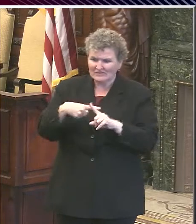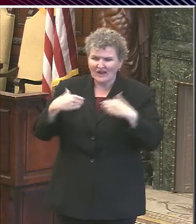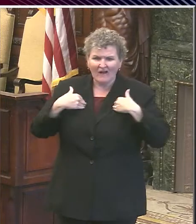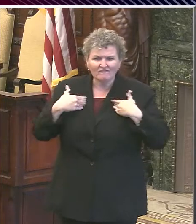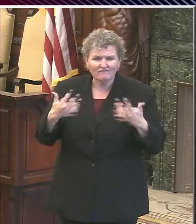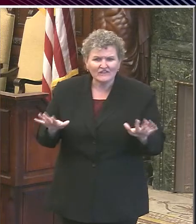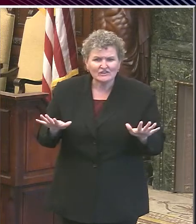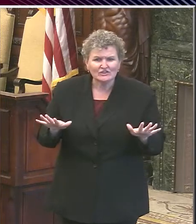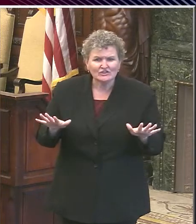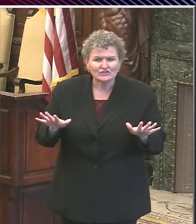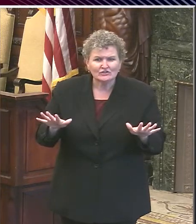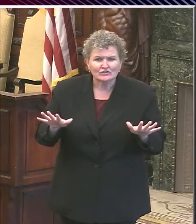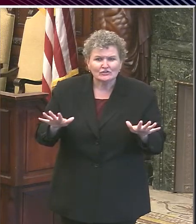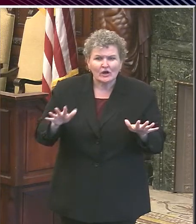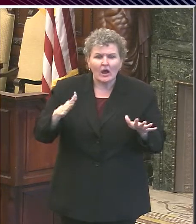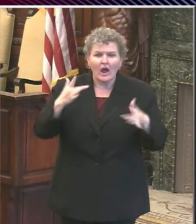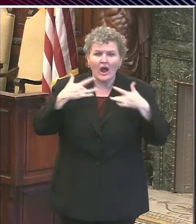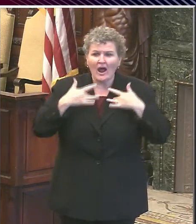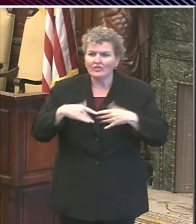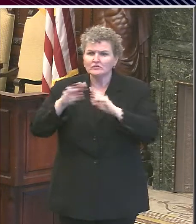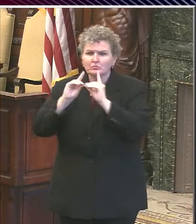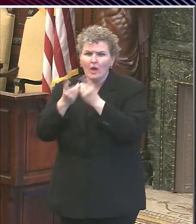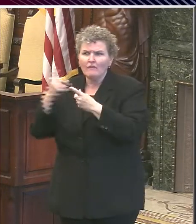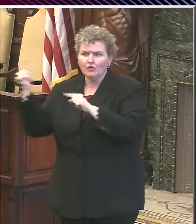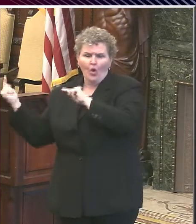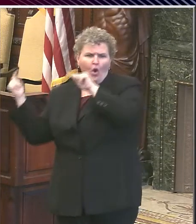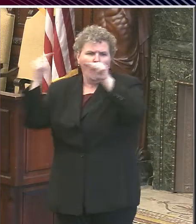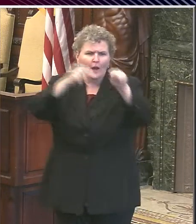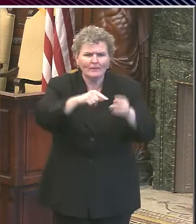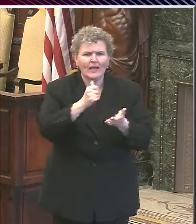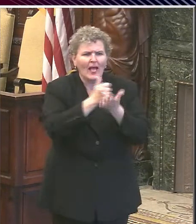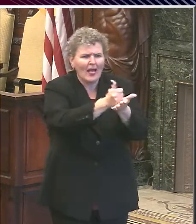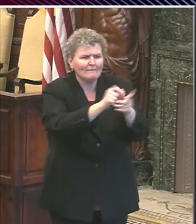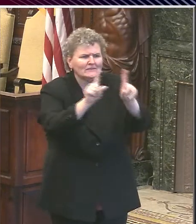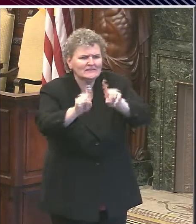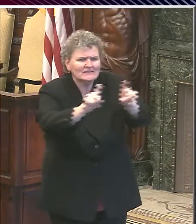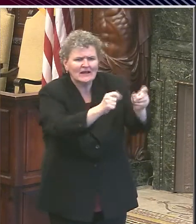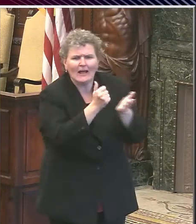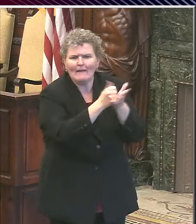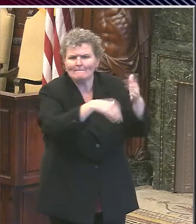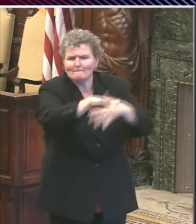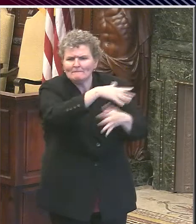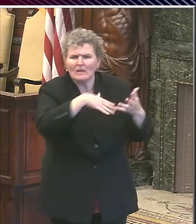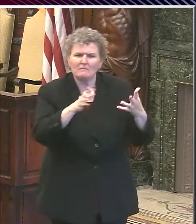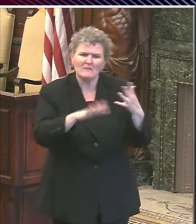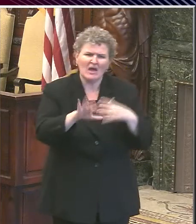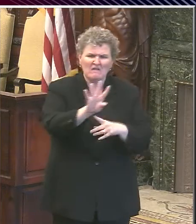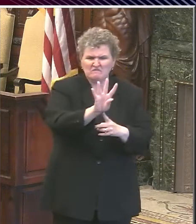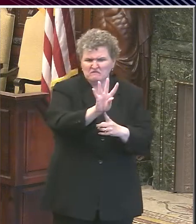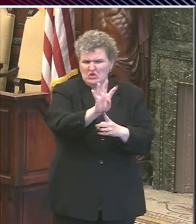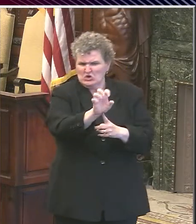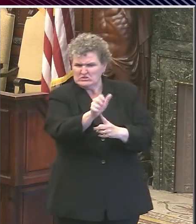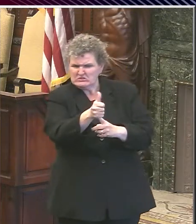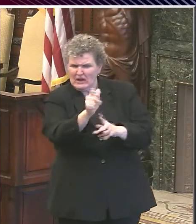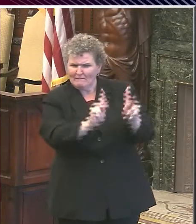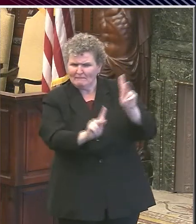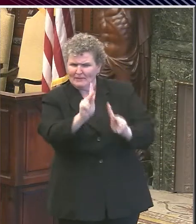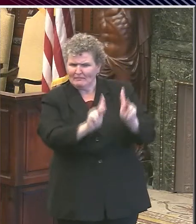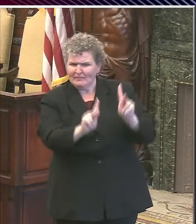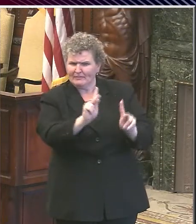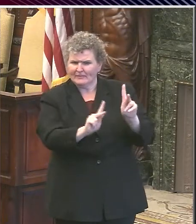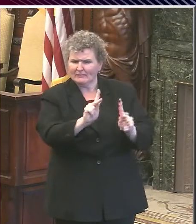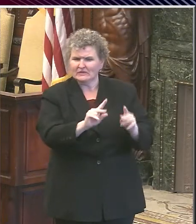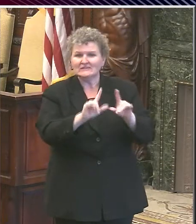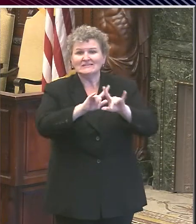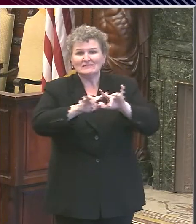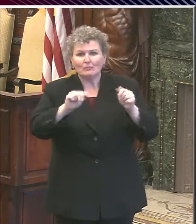the health department sent up another team to do testing on the campus. We tested approximately 410 persons. At the same time, Temple University